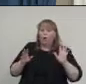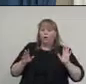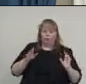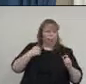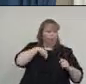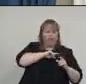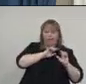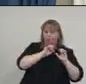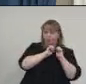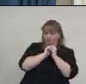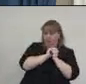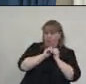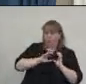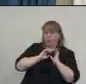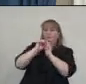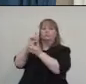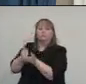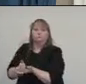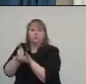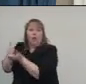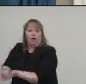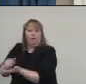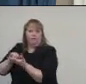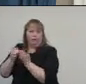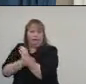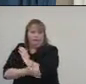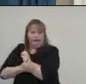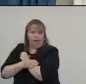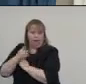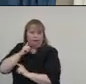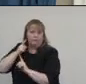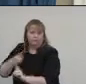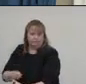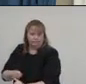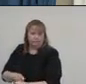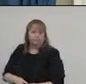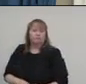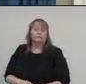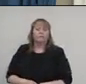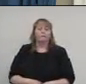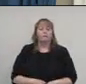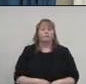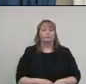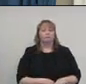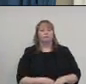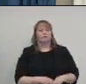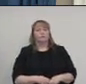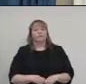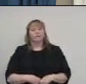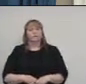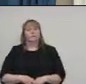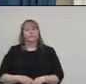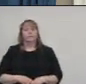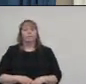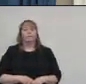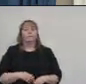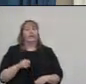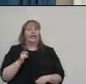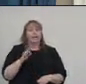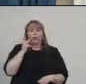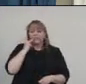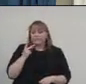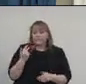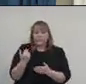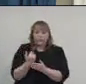way. This is a work in progress, and we'll keep you as informed as we possibly can. It will determine if the LEAP group determines that some things should